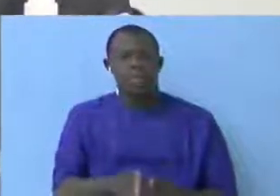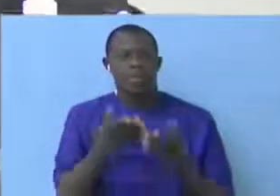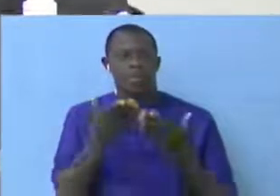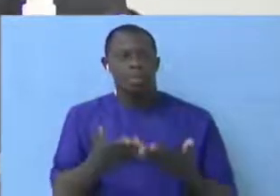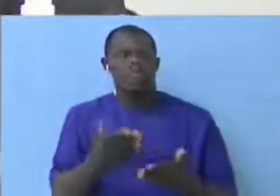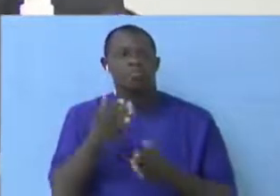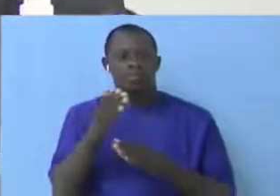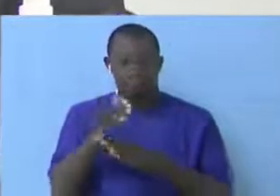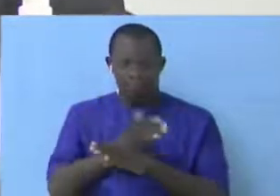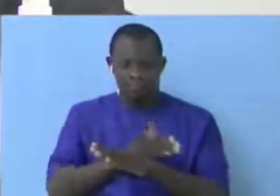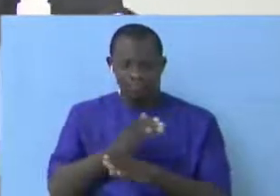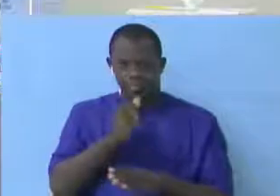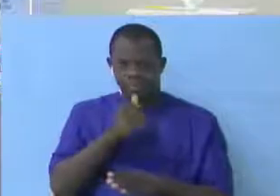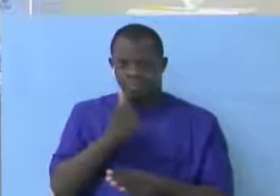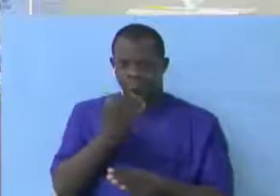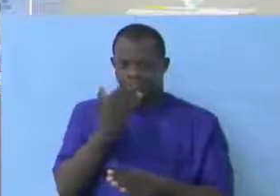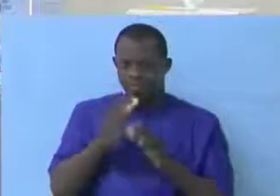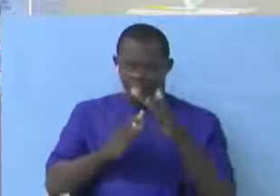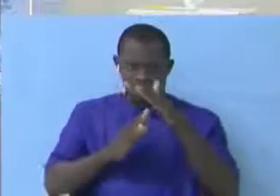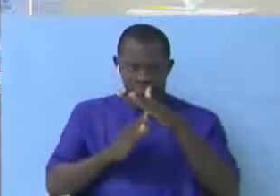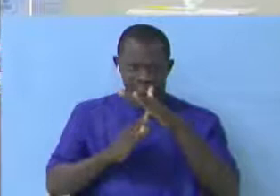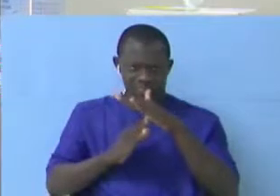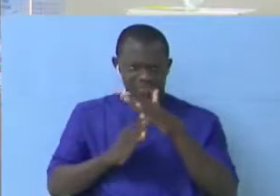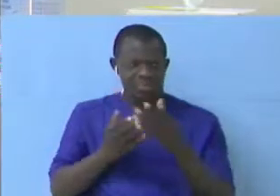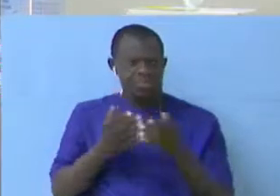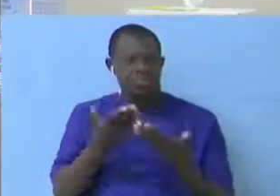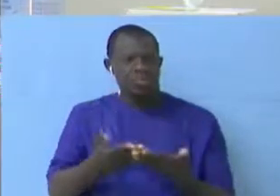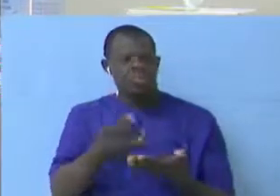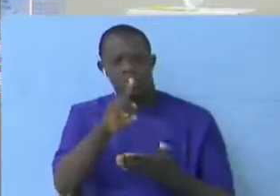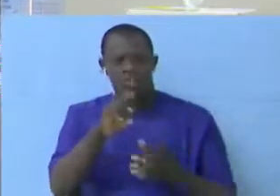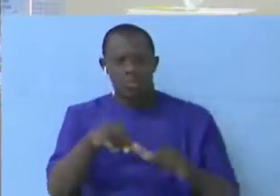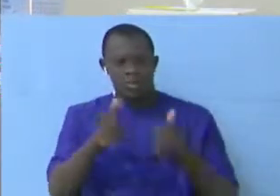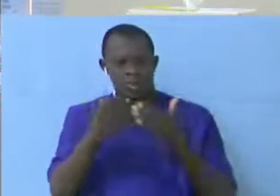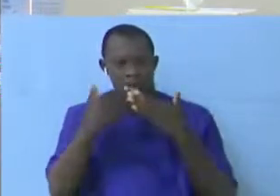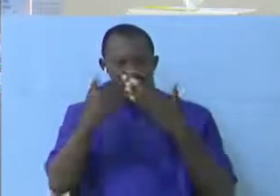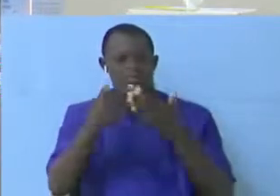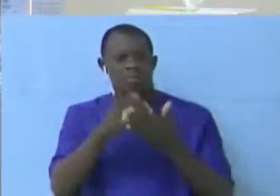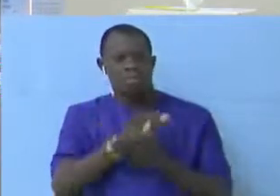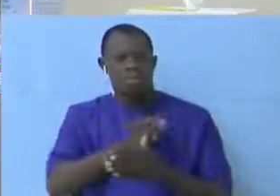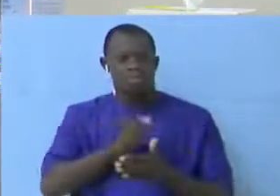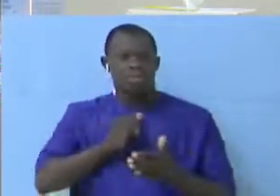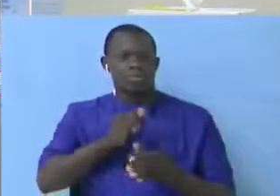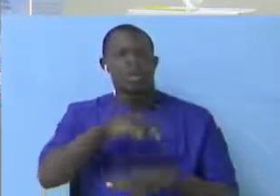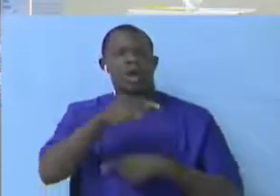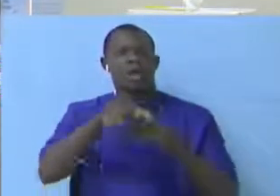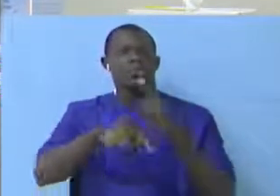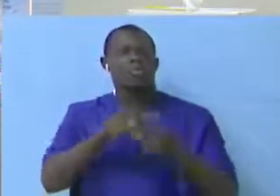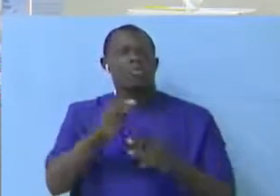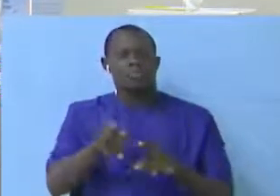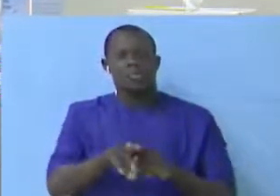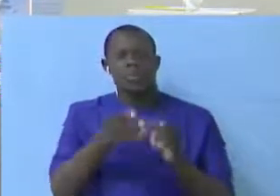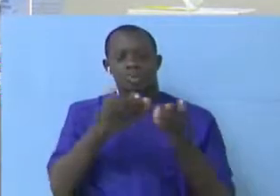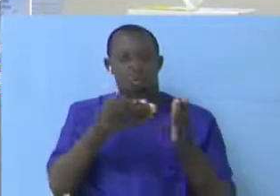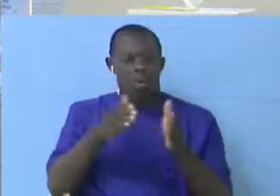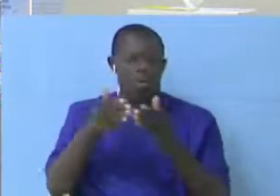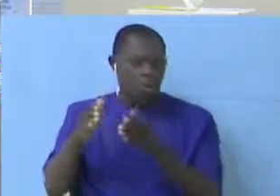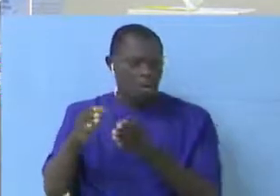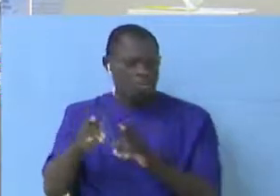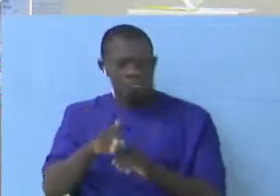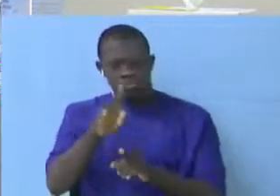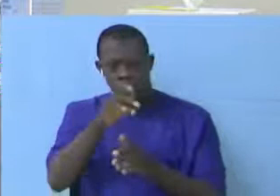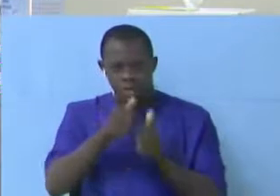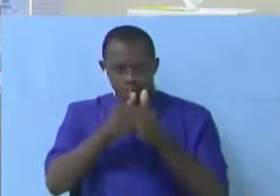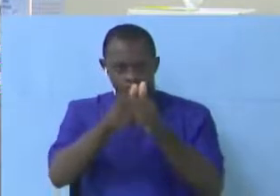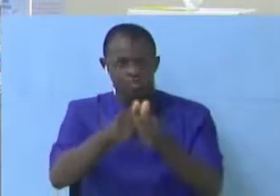Before the lunch break, you were telling us about the procedures you